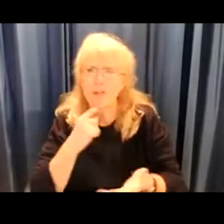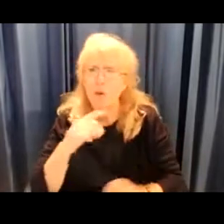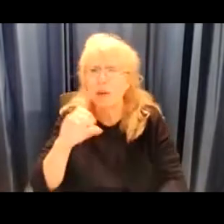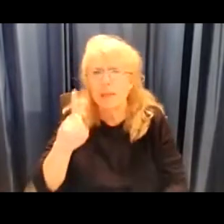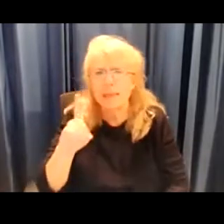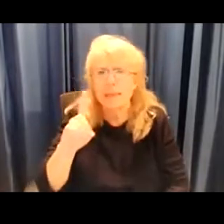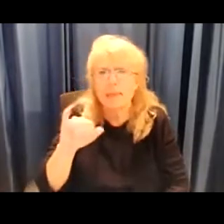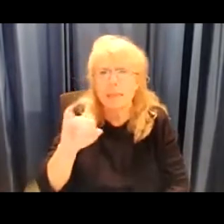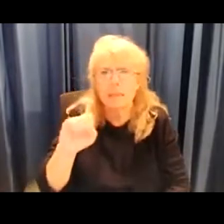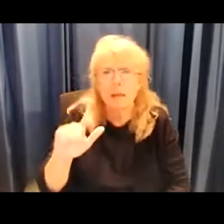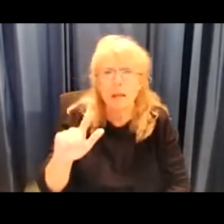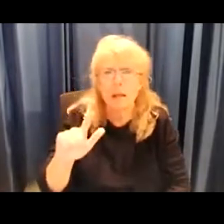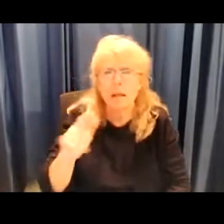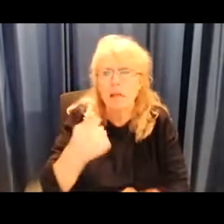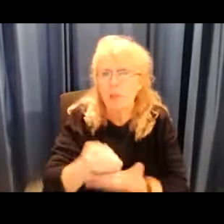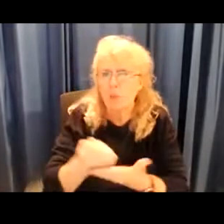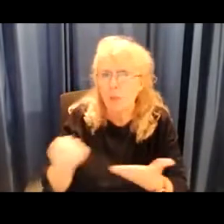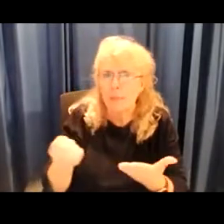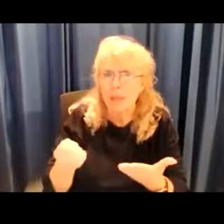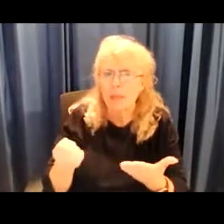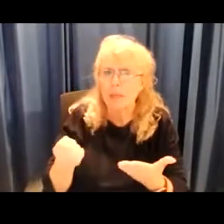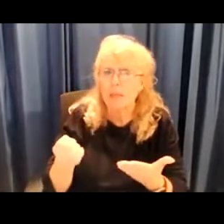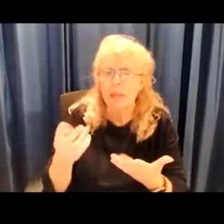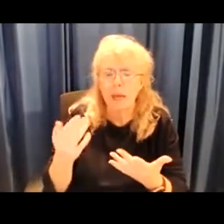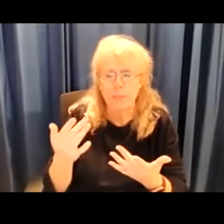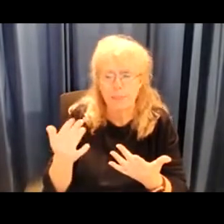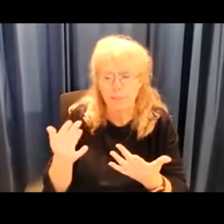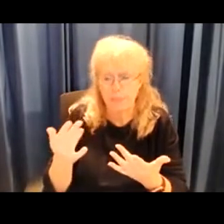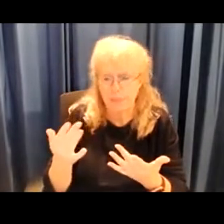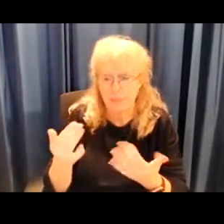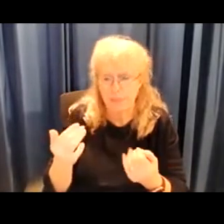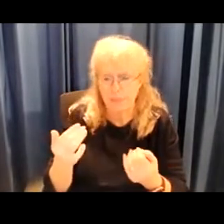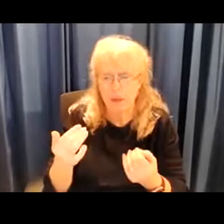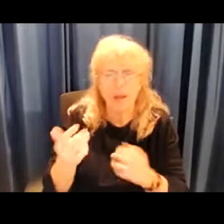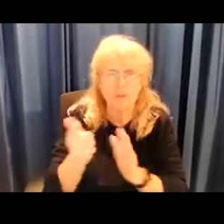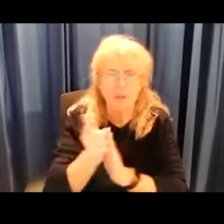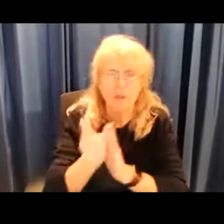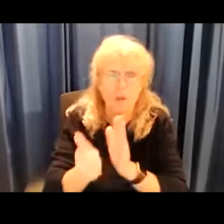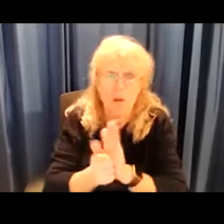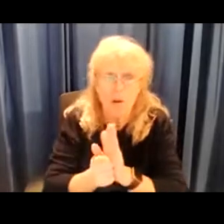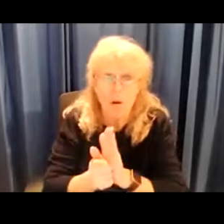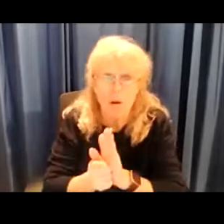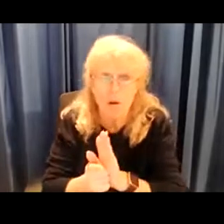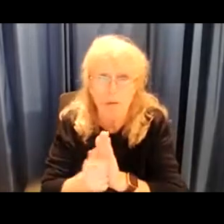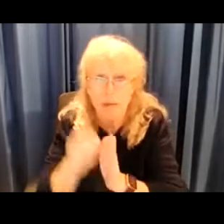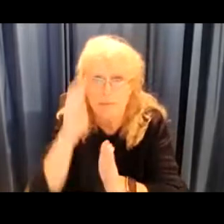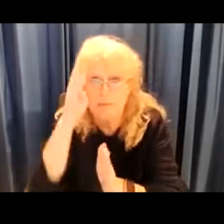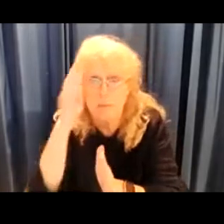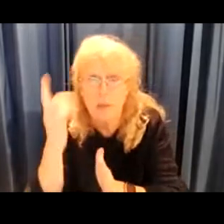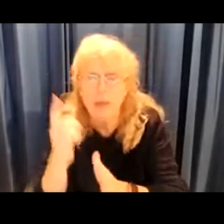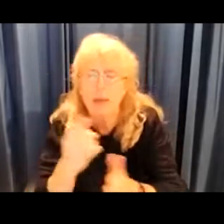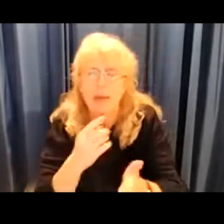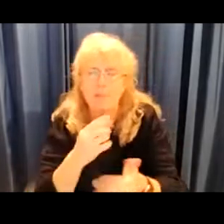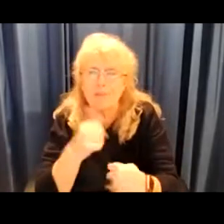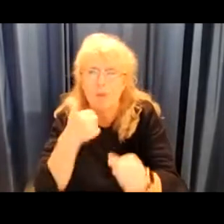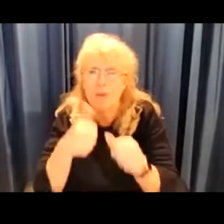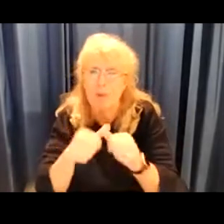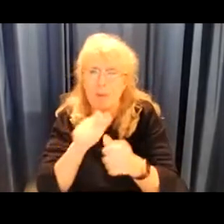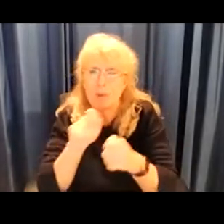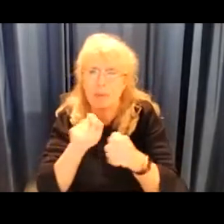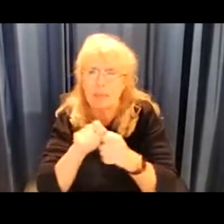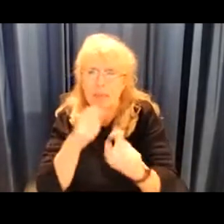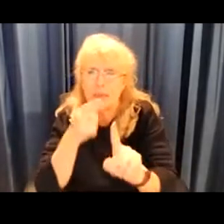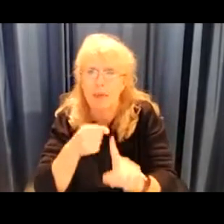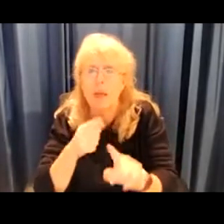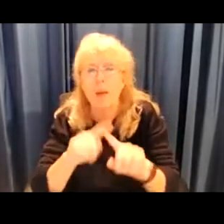equipment ordinance or law, and I don't remember the specifics of it, but I do know that